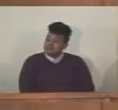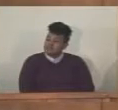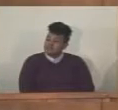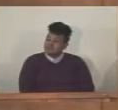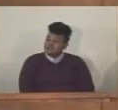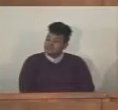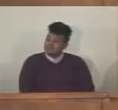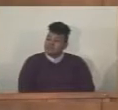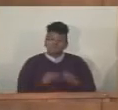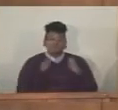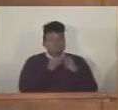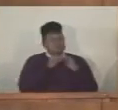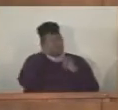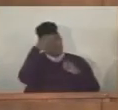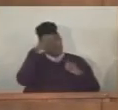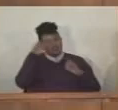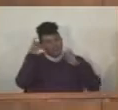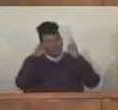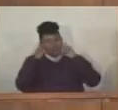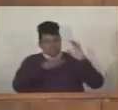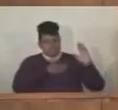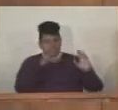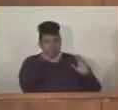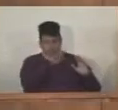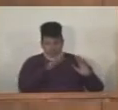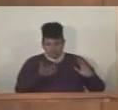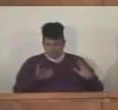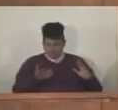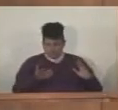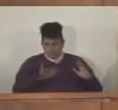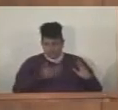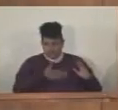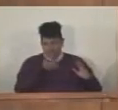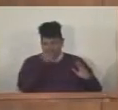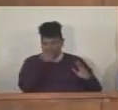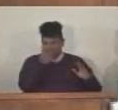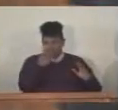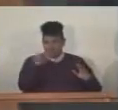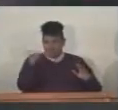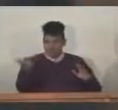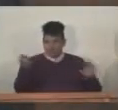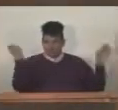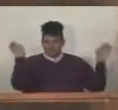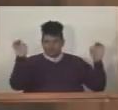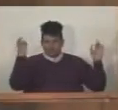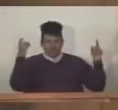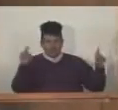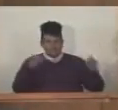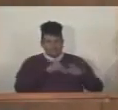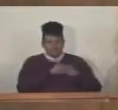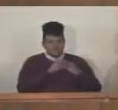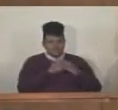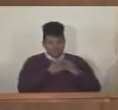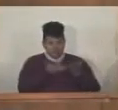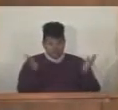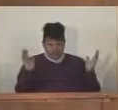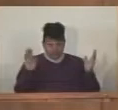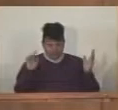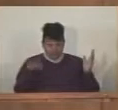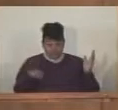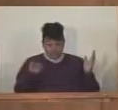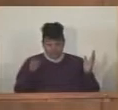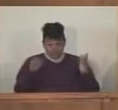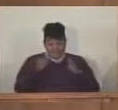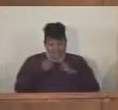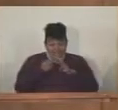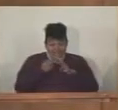Yes. Indeed, I heard a story about a man who has sent thousands to help with cattle rearing, and when he came